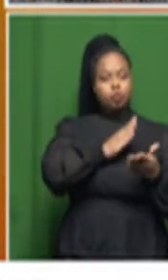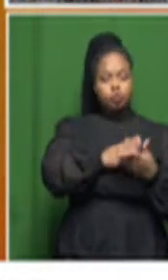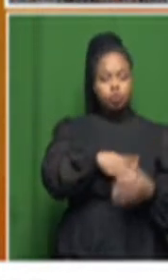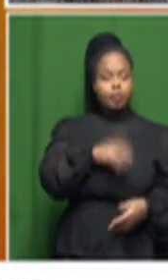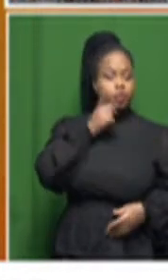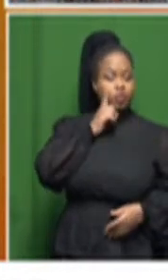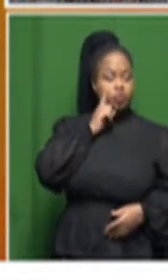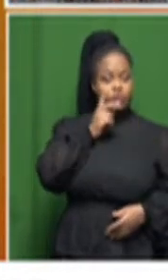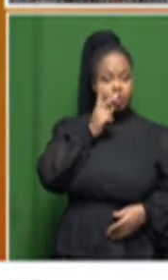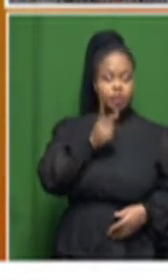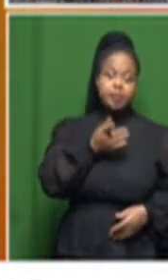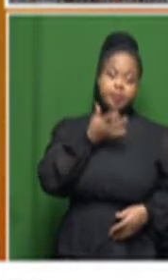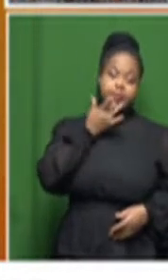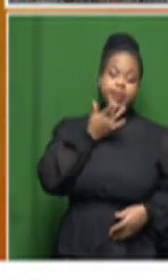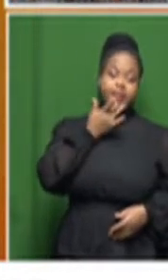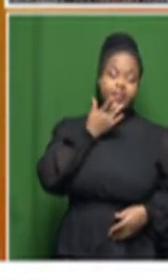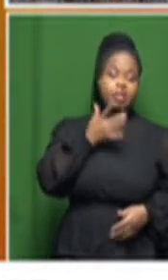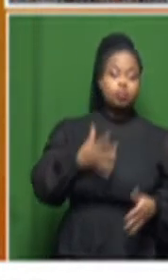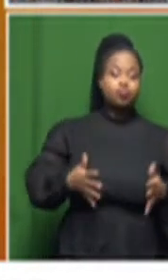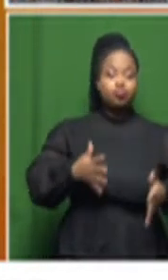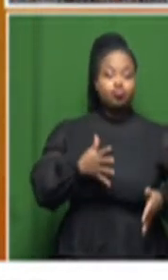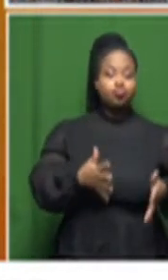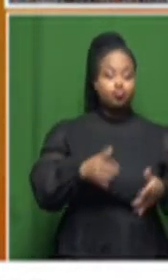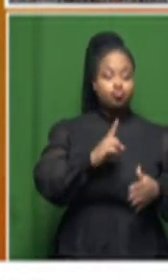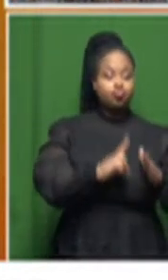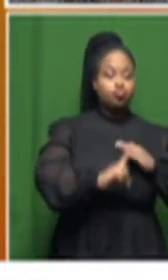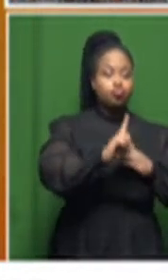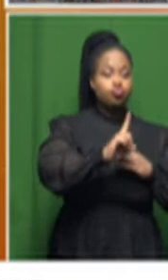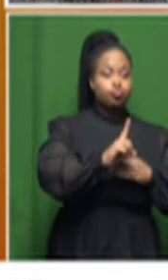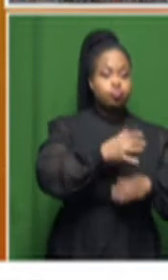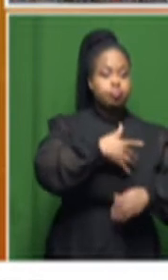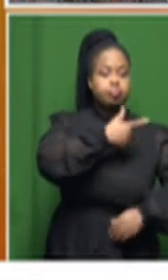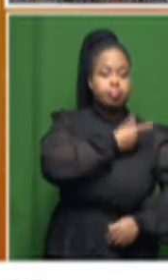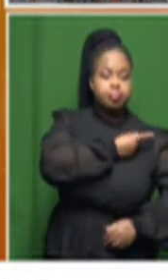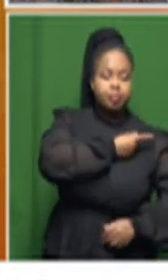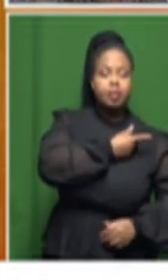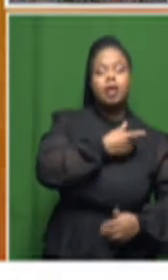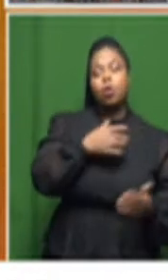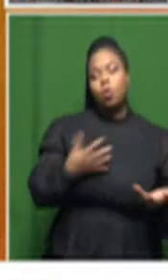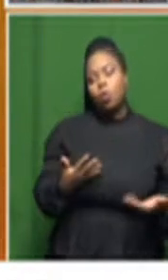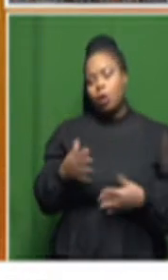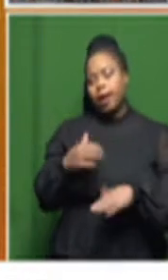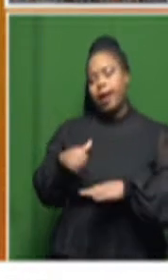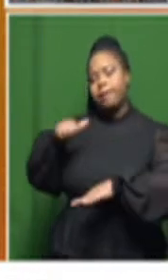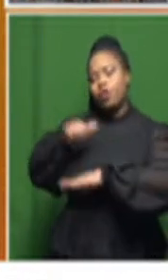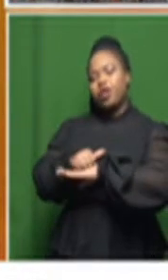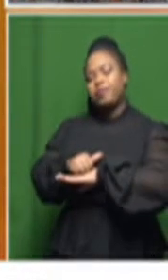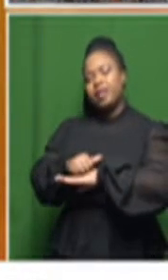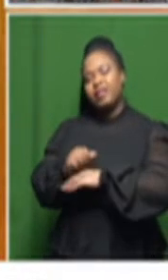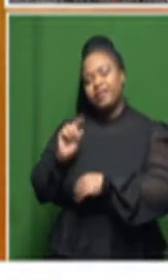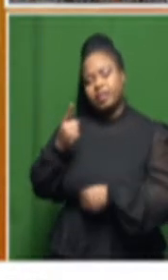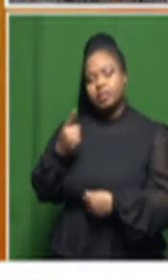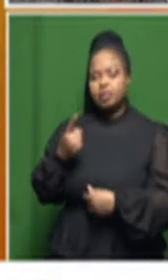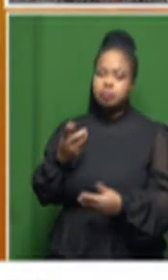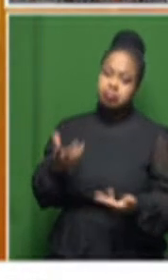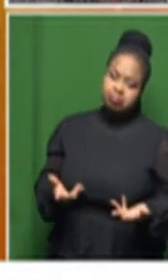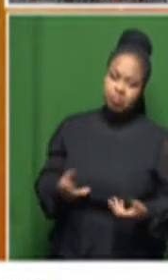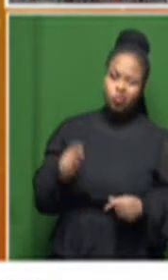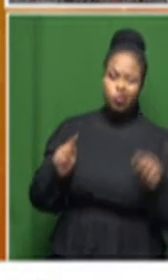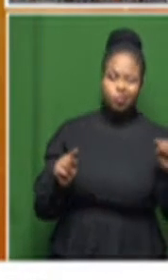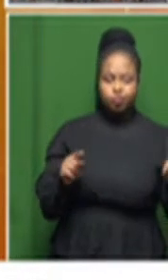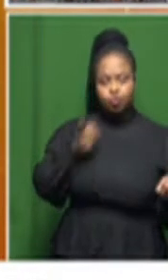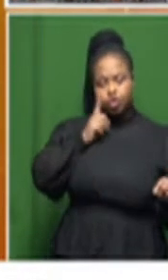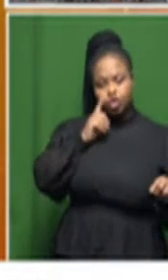setting preference for walk-in service over appointment service. So looking at success factors,